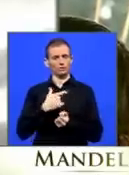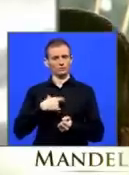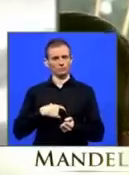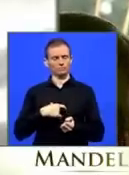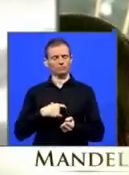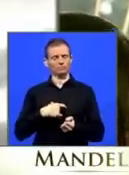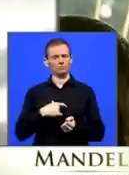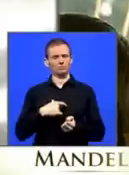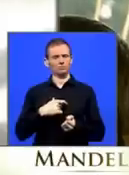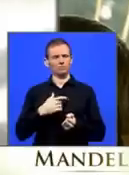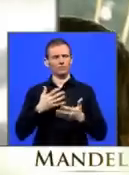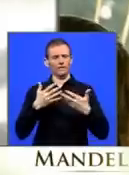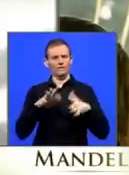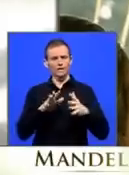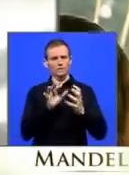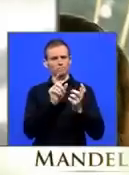It was